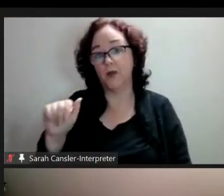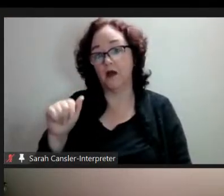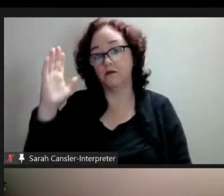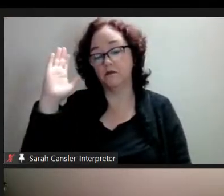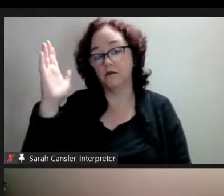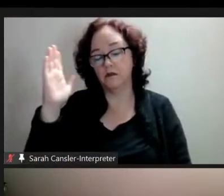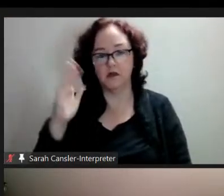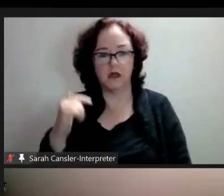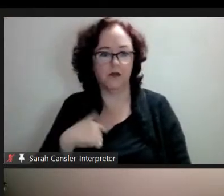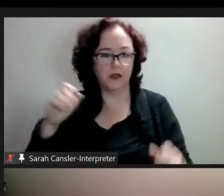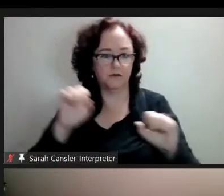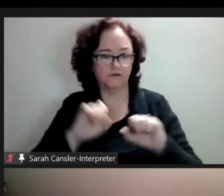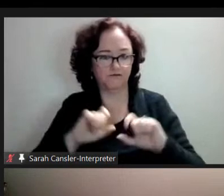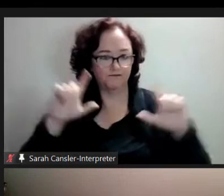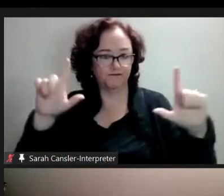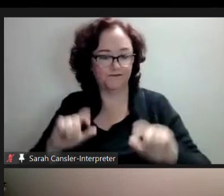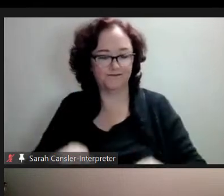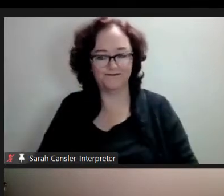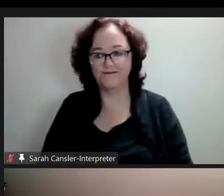second.